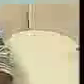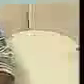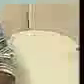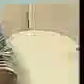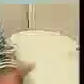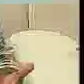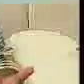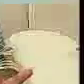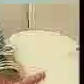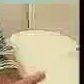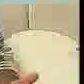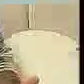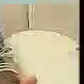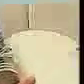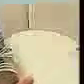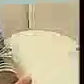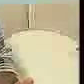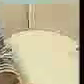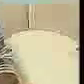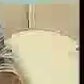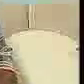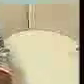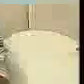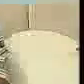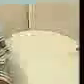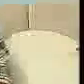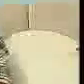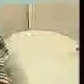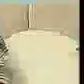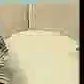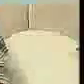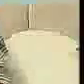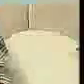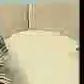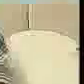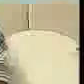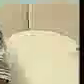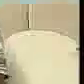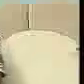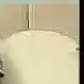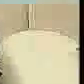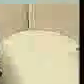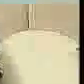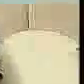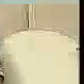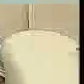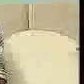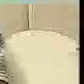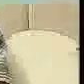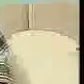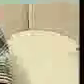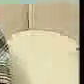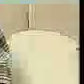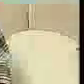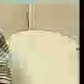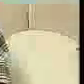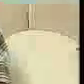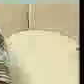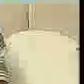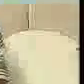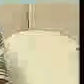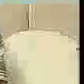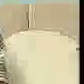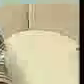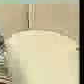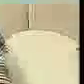and there but at least when when when the concern say we are going to have representative of personal disability we actually expect them to be asking these questions in